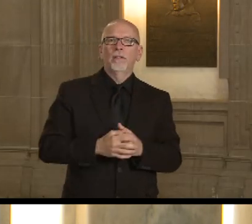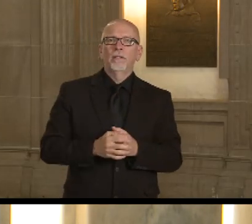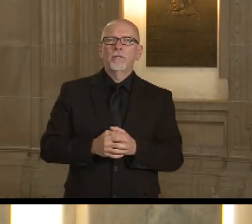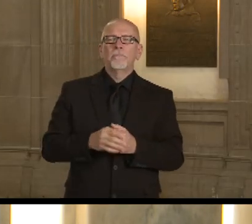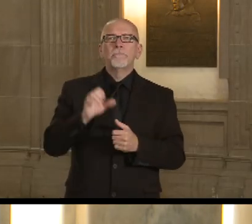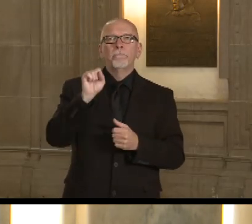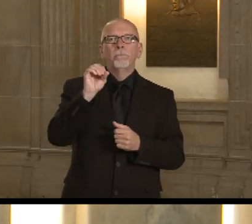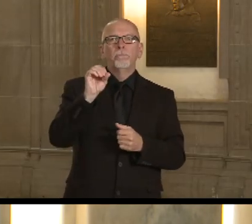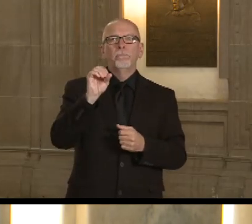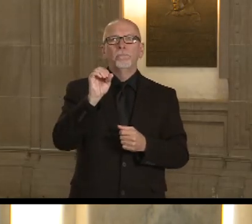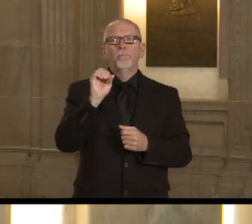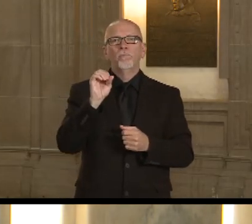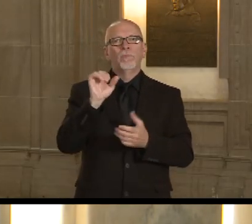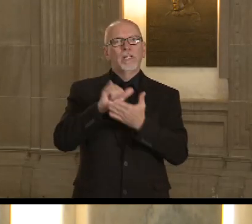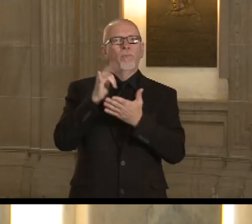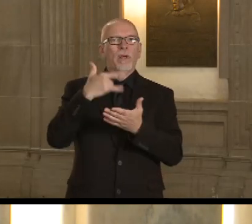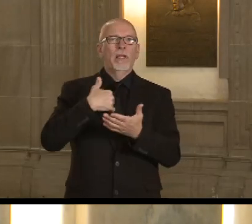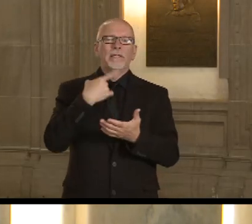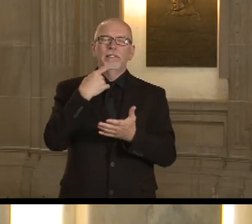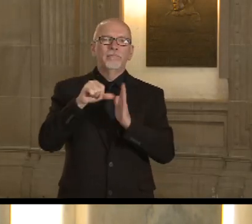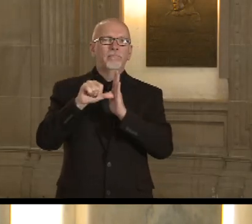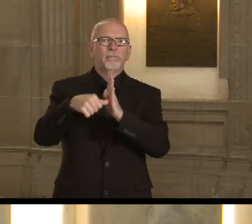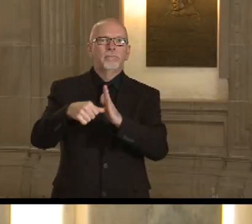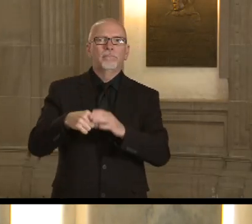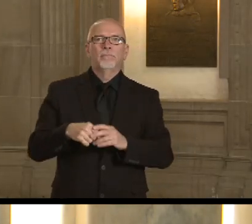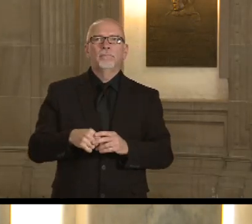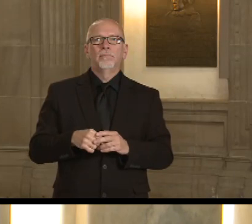And so that's why I said